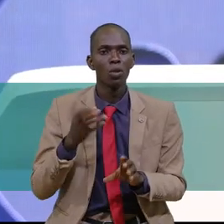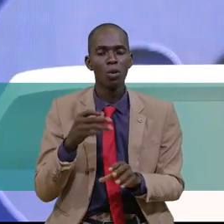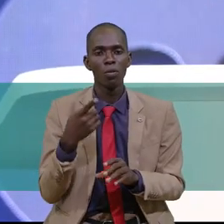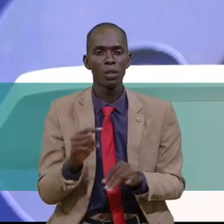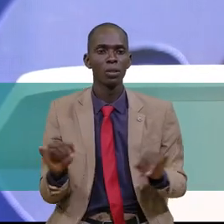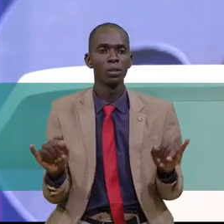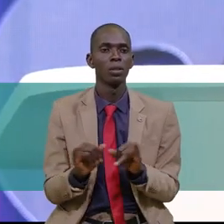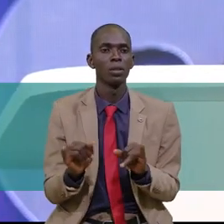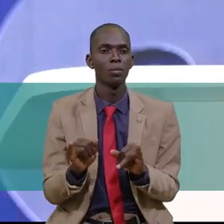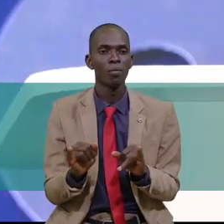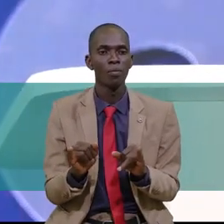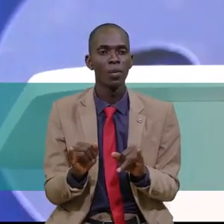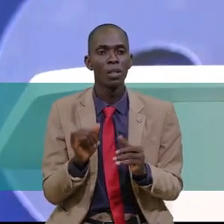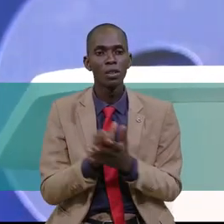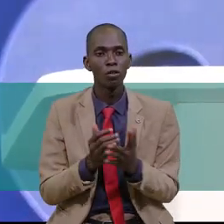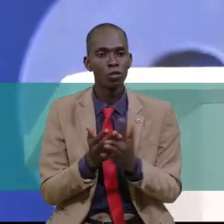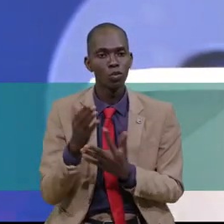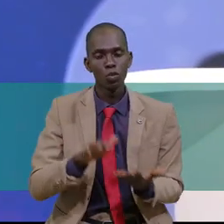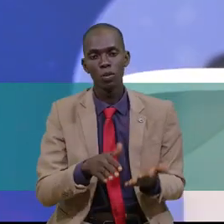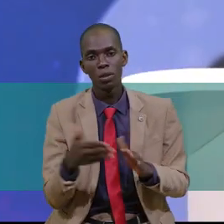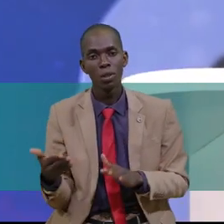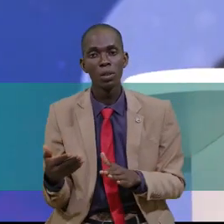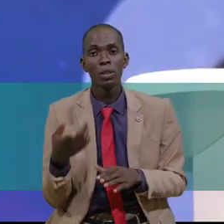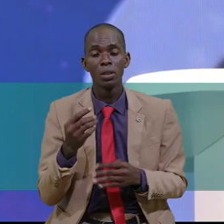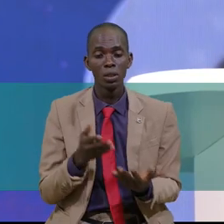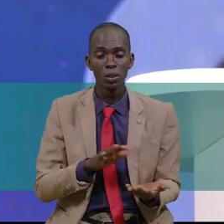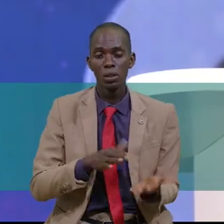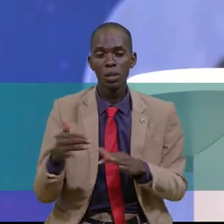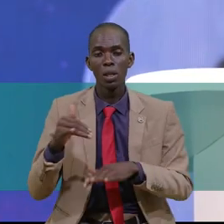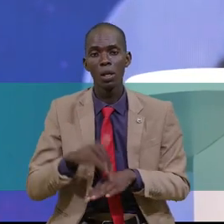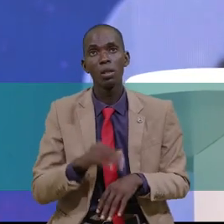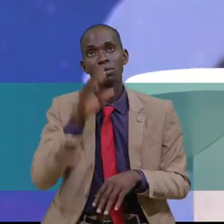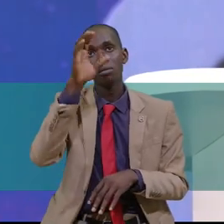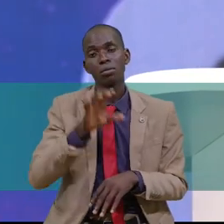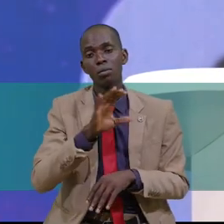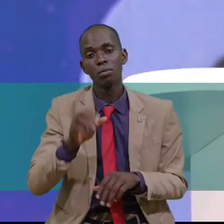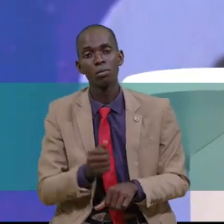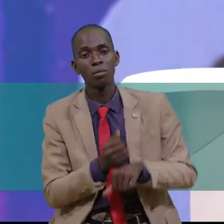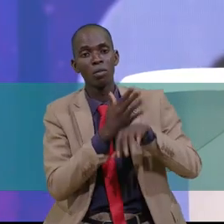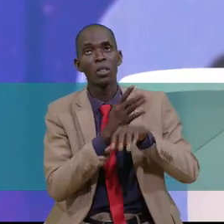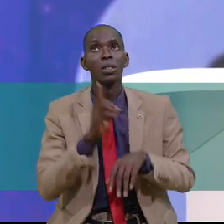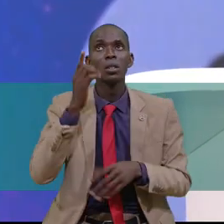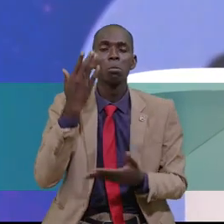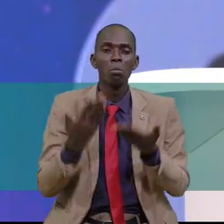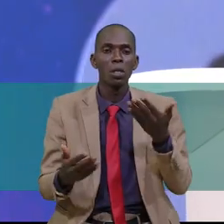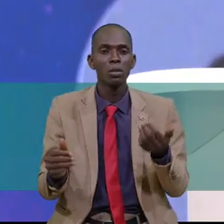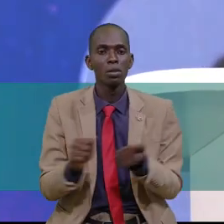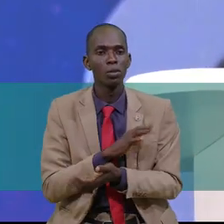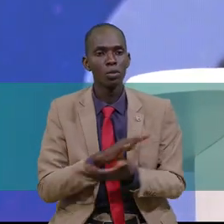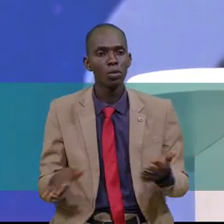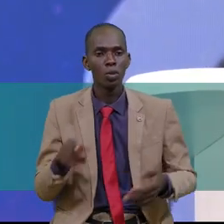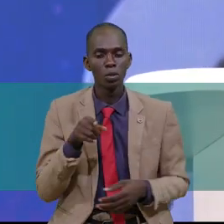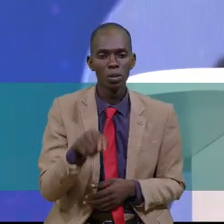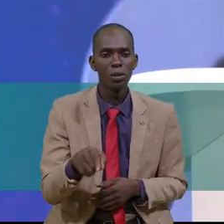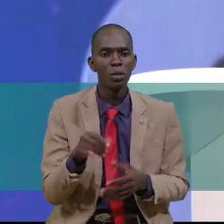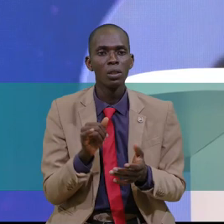same, that through death, the death at Calvary, he might destroy him that had